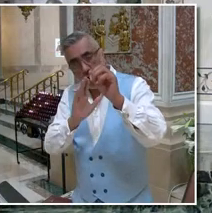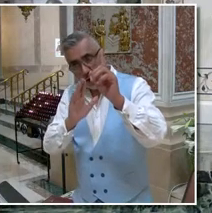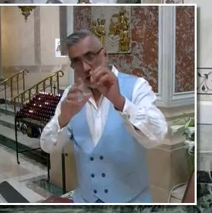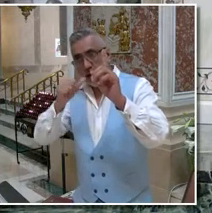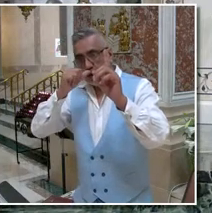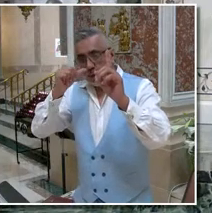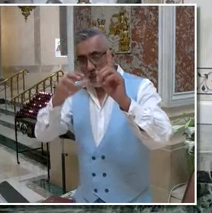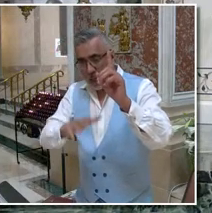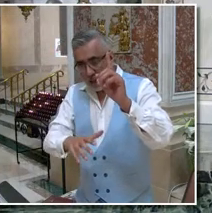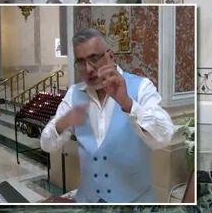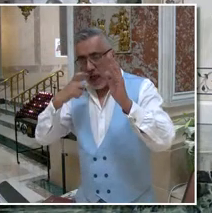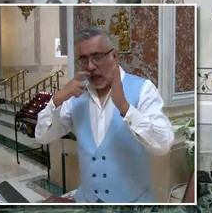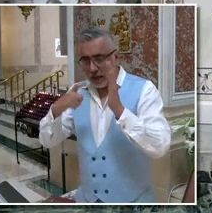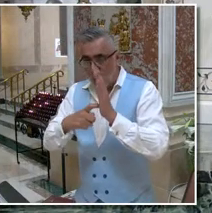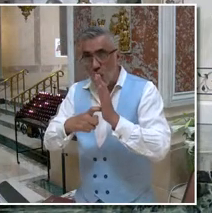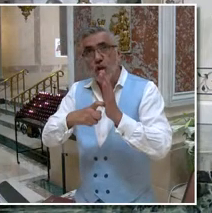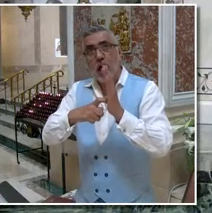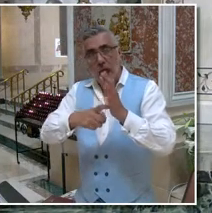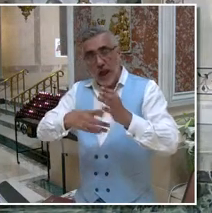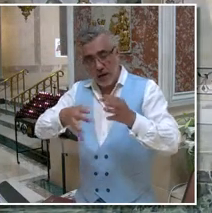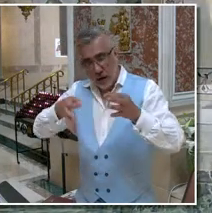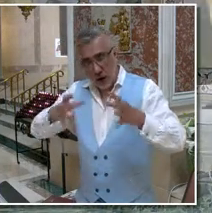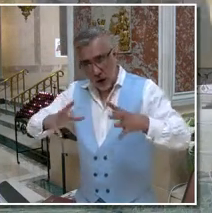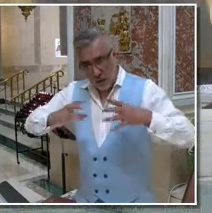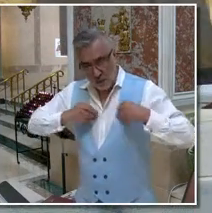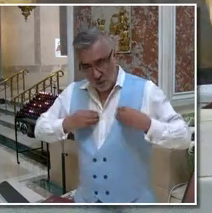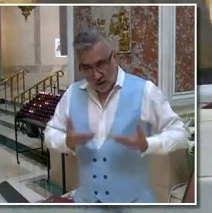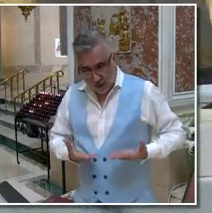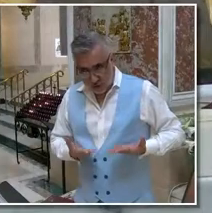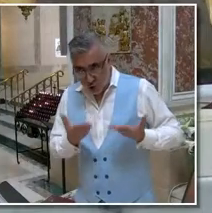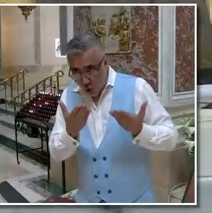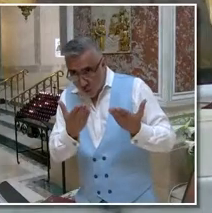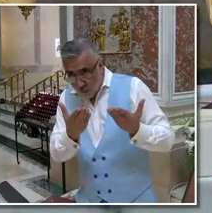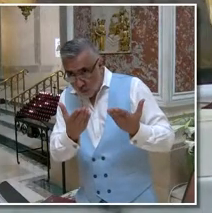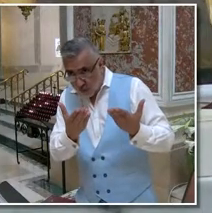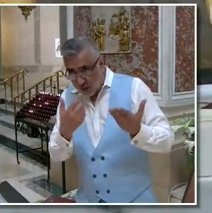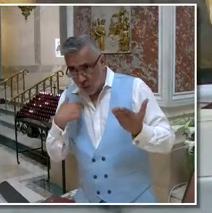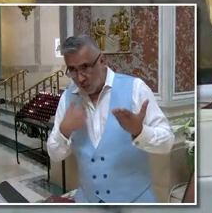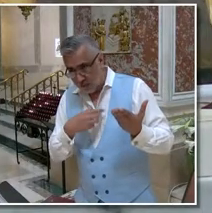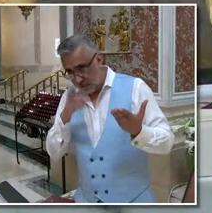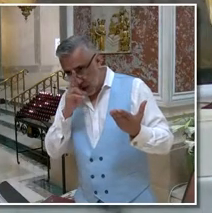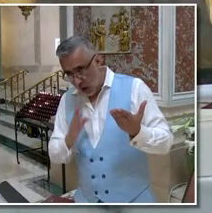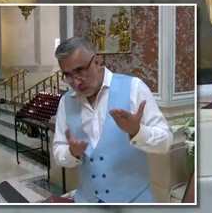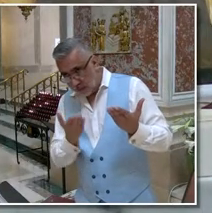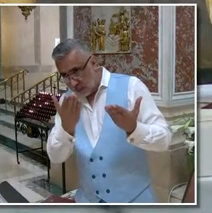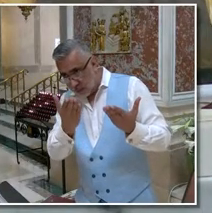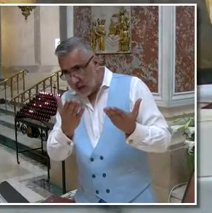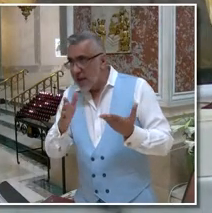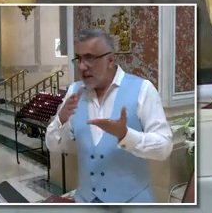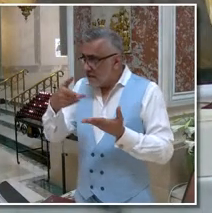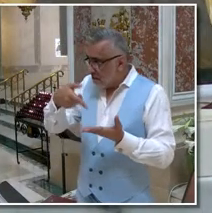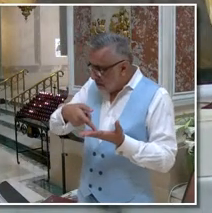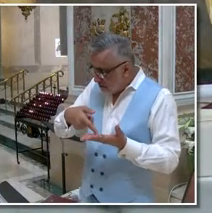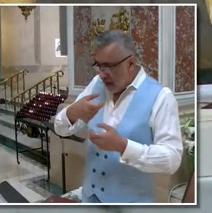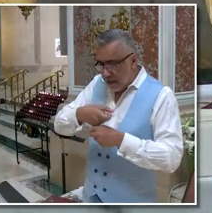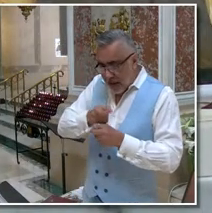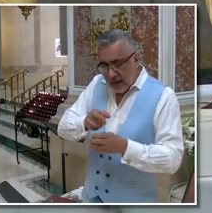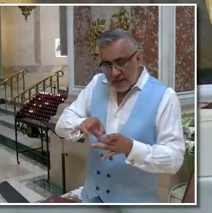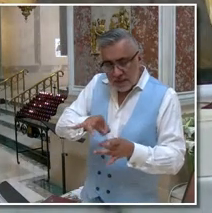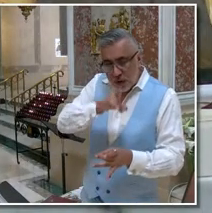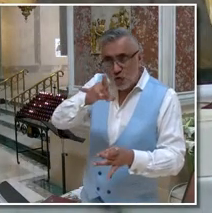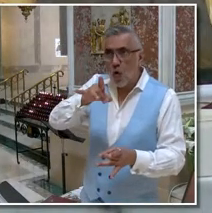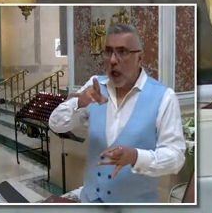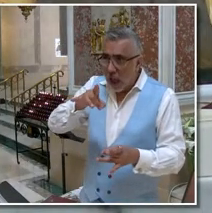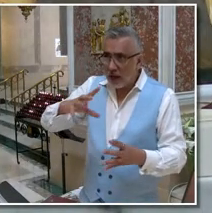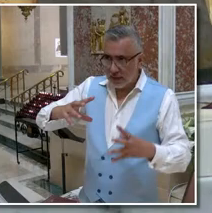bless, acknowledge, and approve this offering in every respect. Make it spiritual and acceptable,